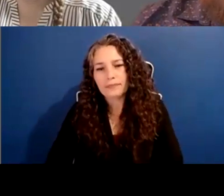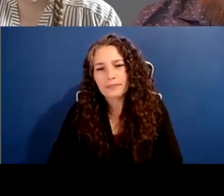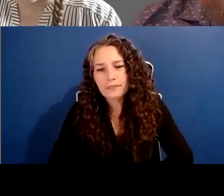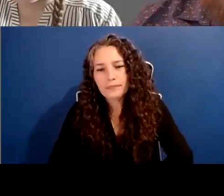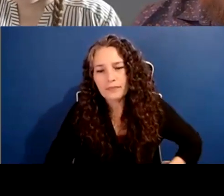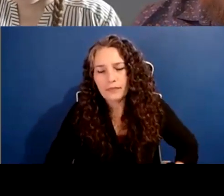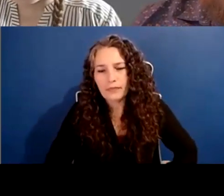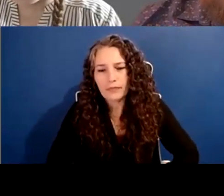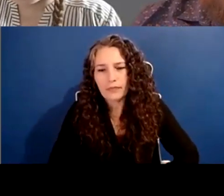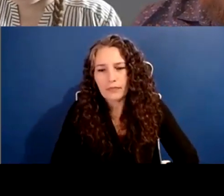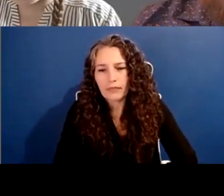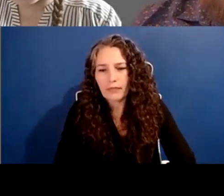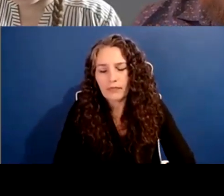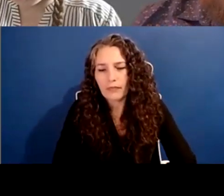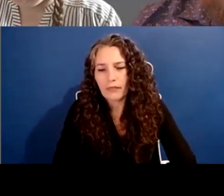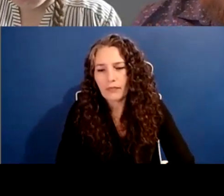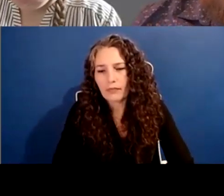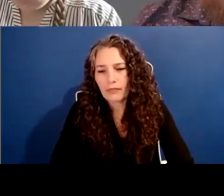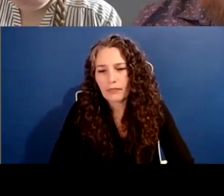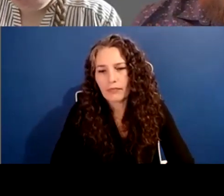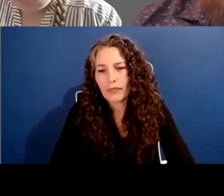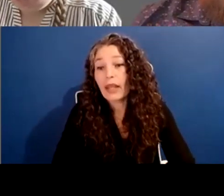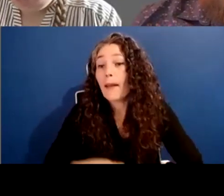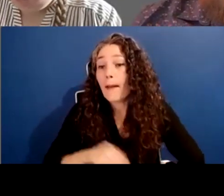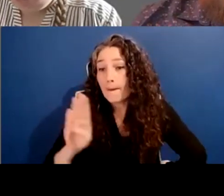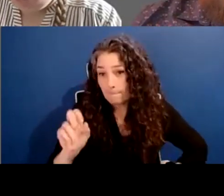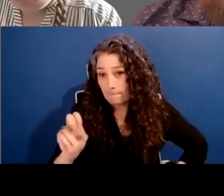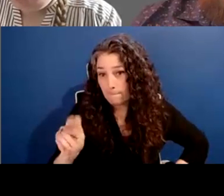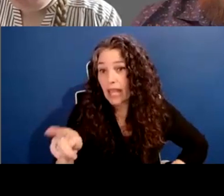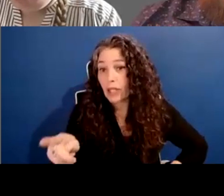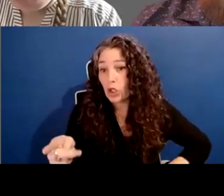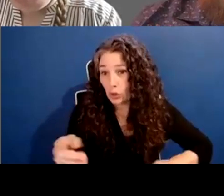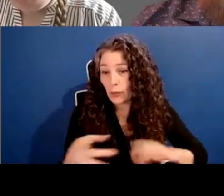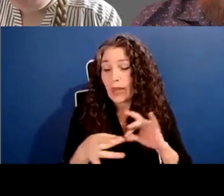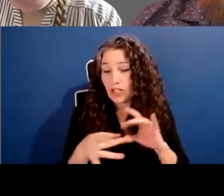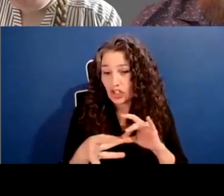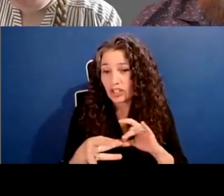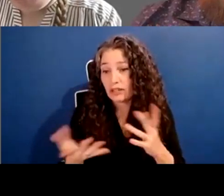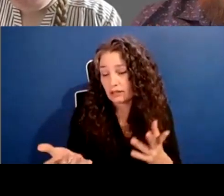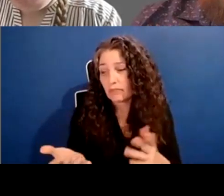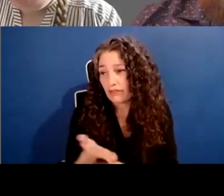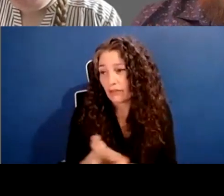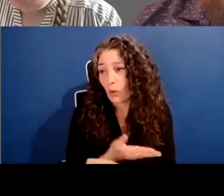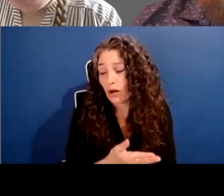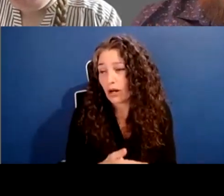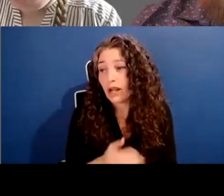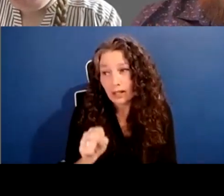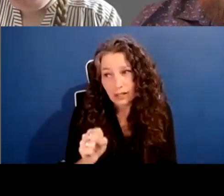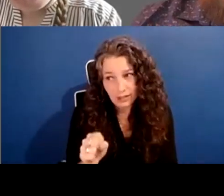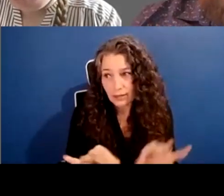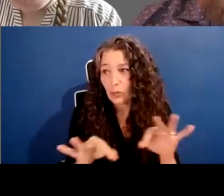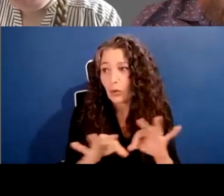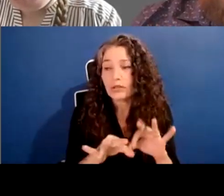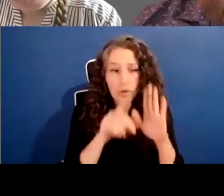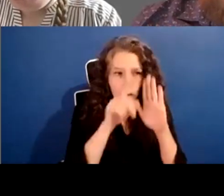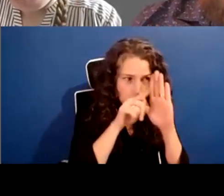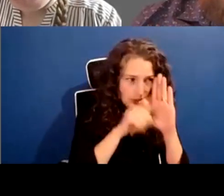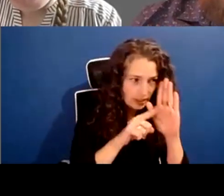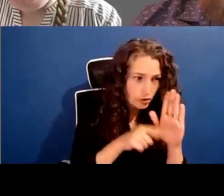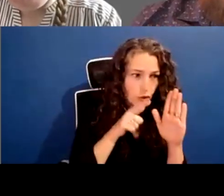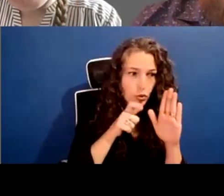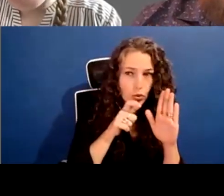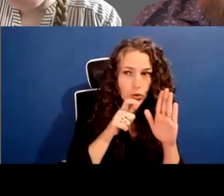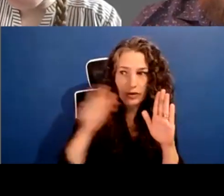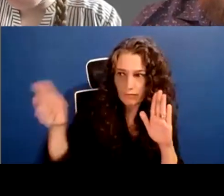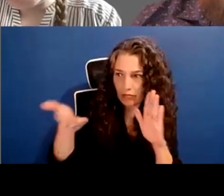like really I would always kind of research the guest. I would look at their work that they've done, their